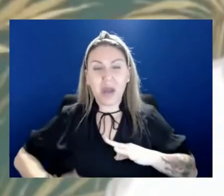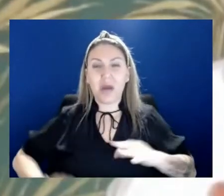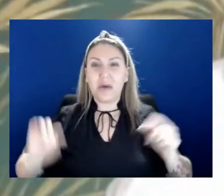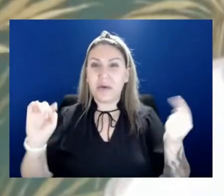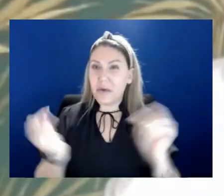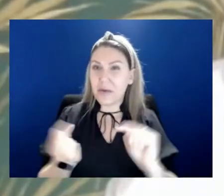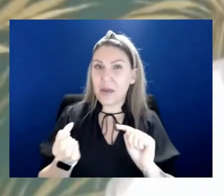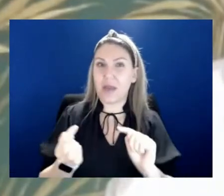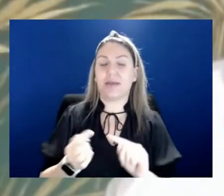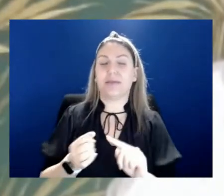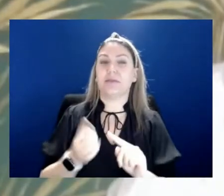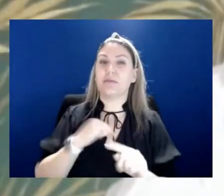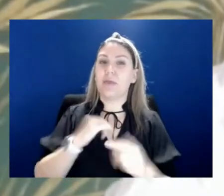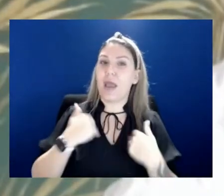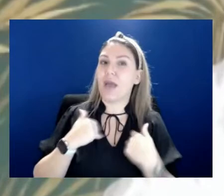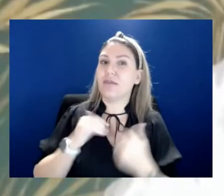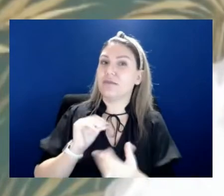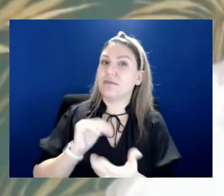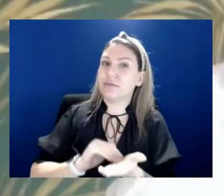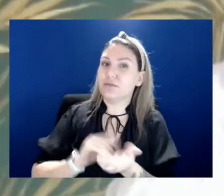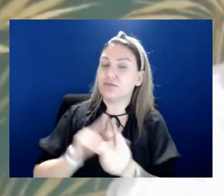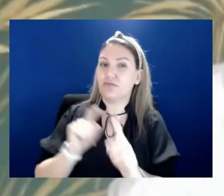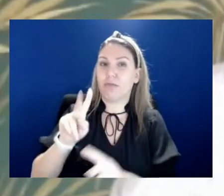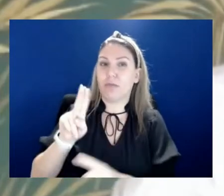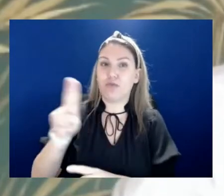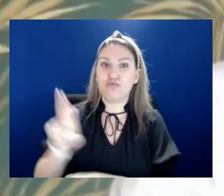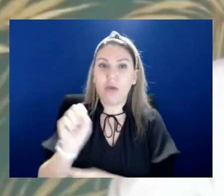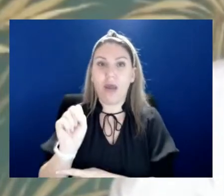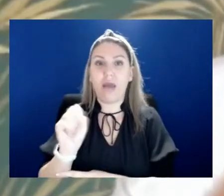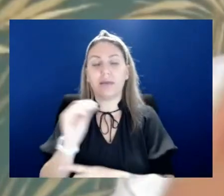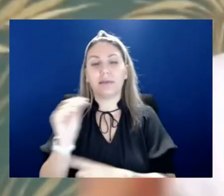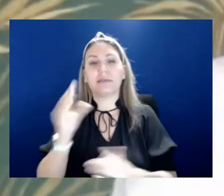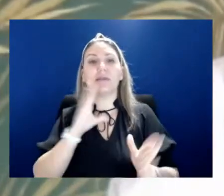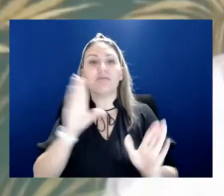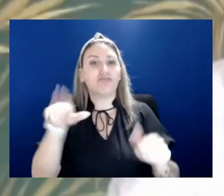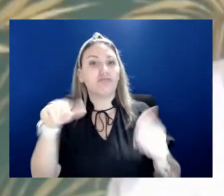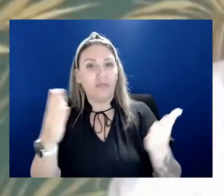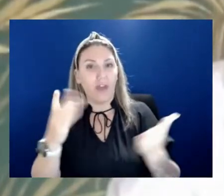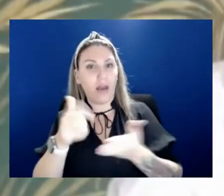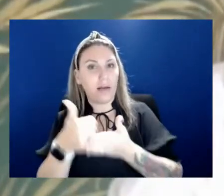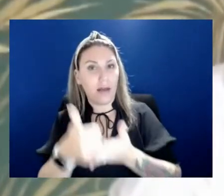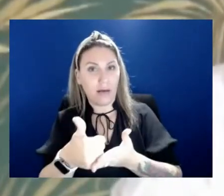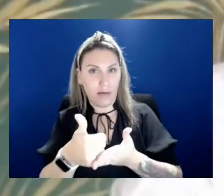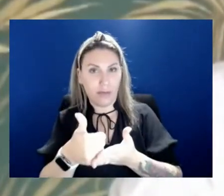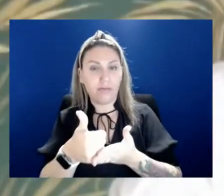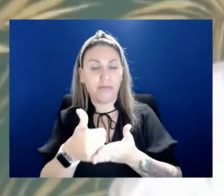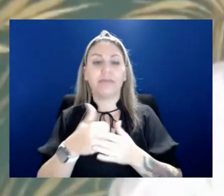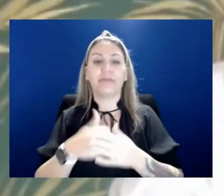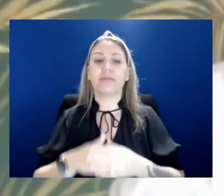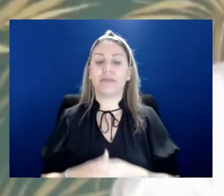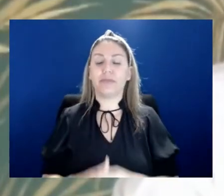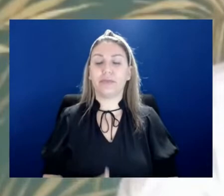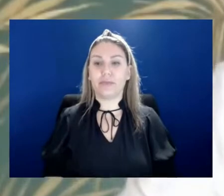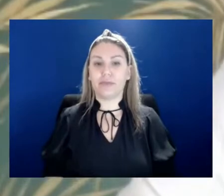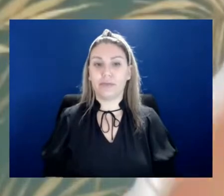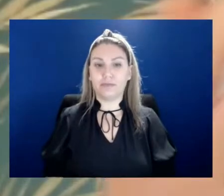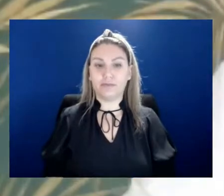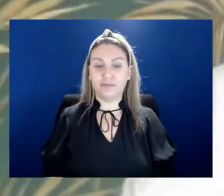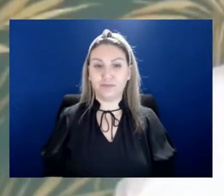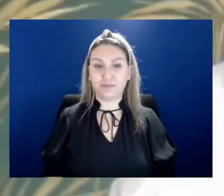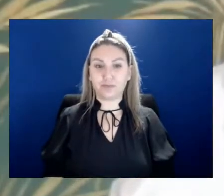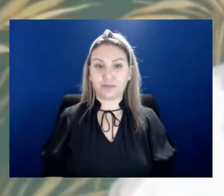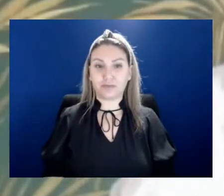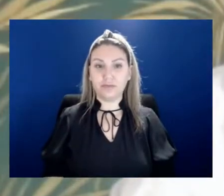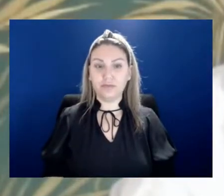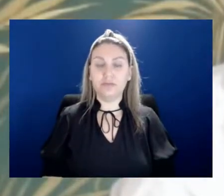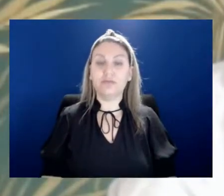US. We contact with them, and this provide for us help and provide to us not